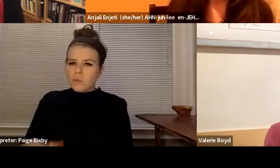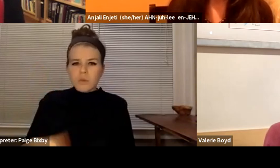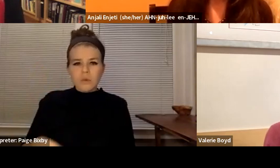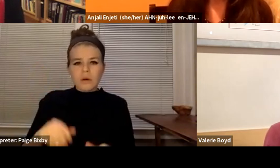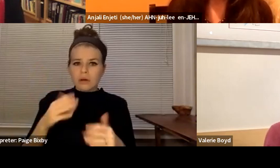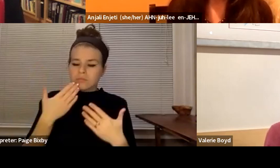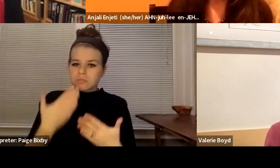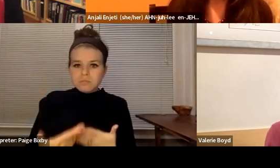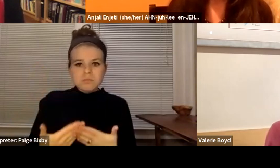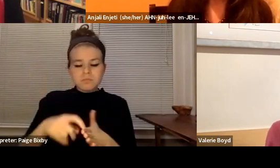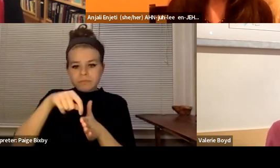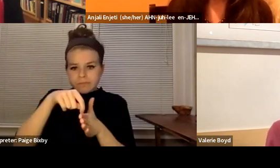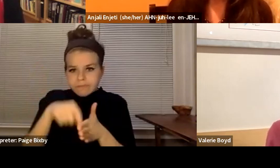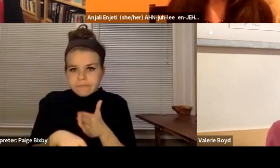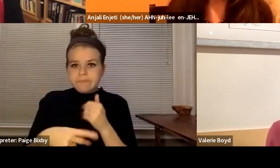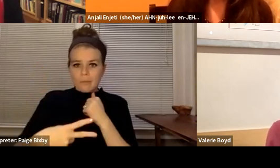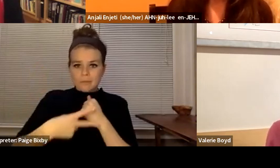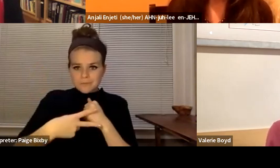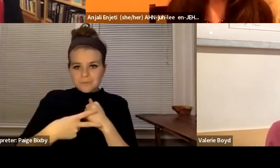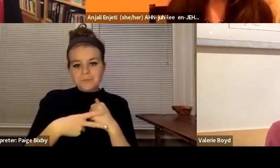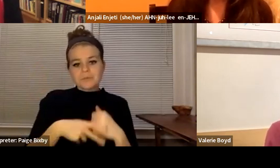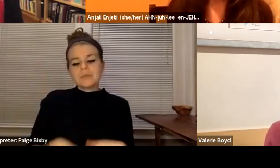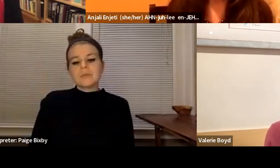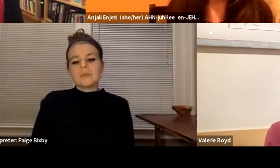delving into the archive. I think about